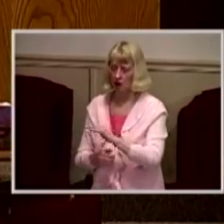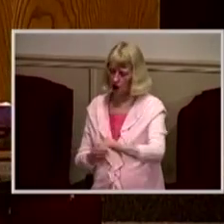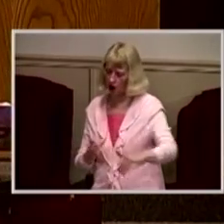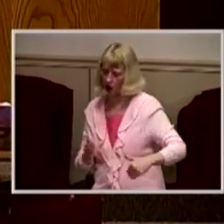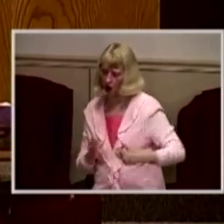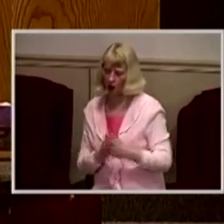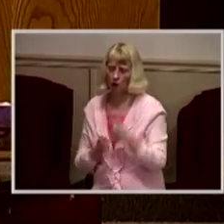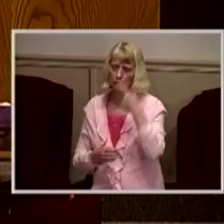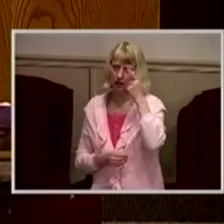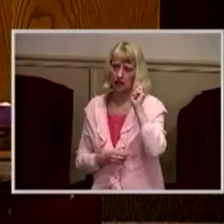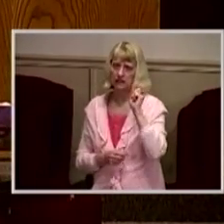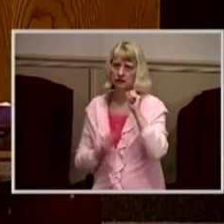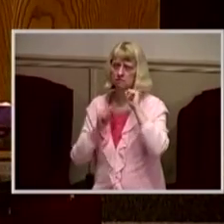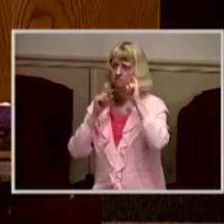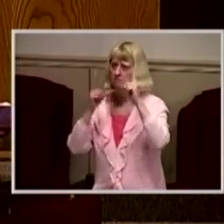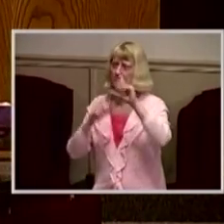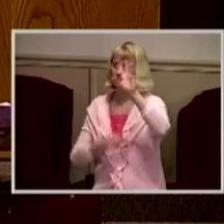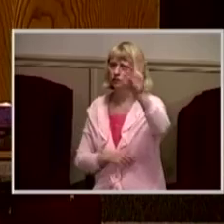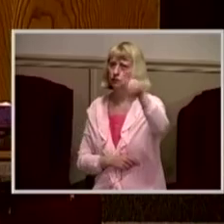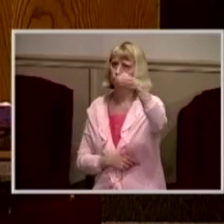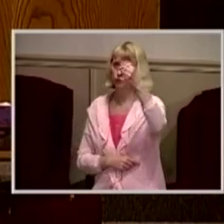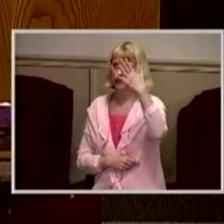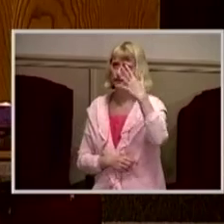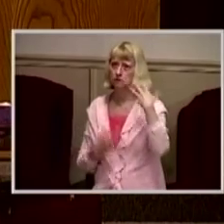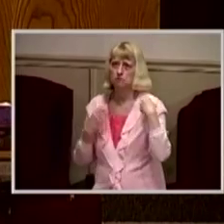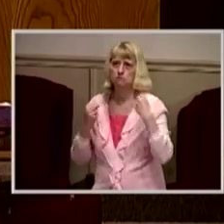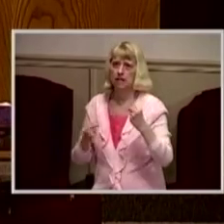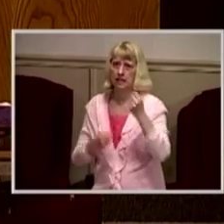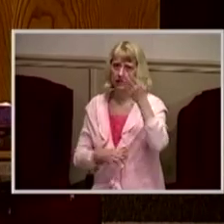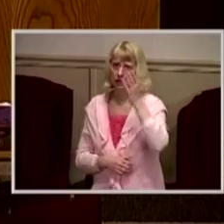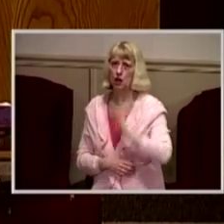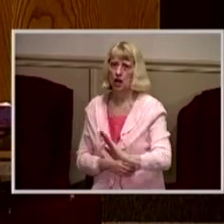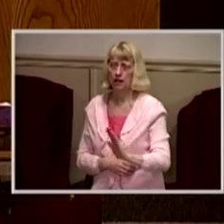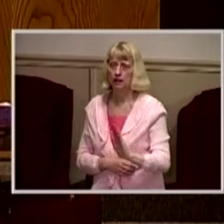all because of the amazing grace of Almighty God.